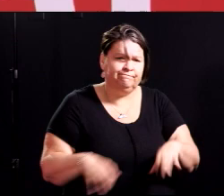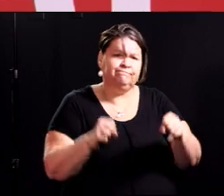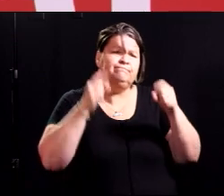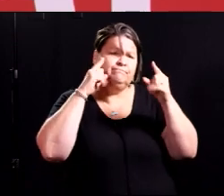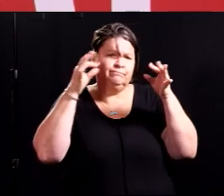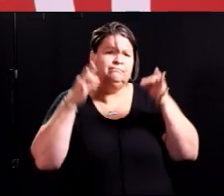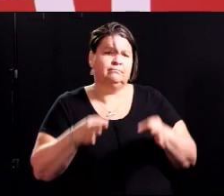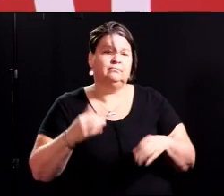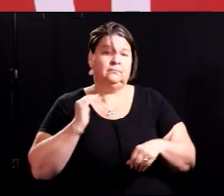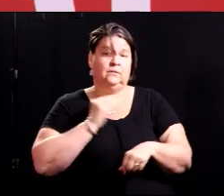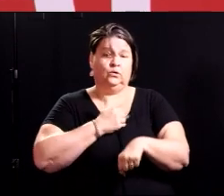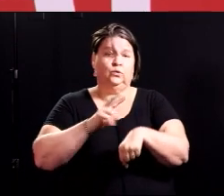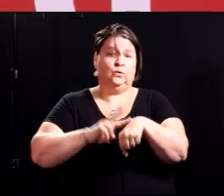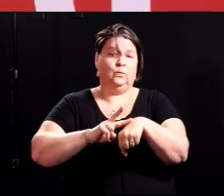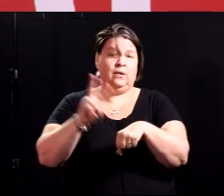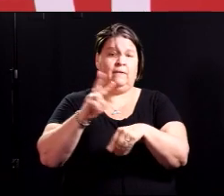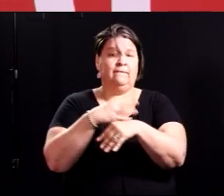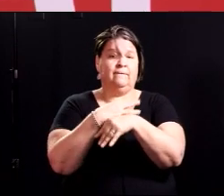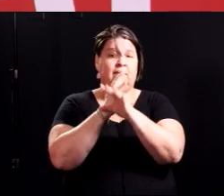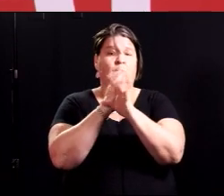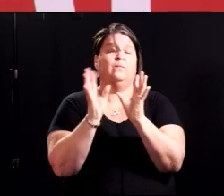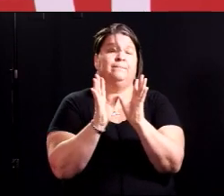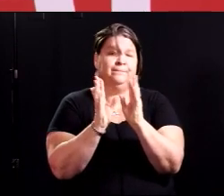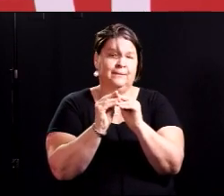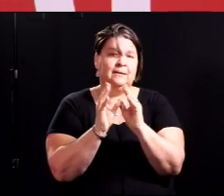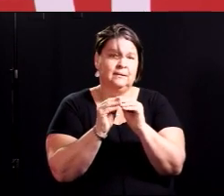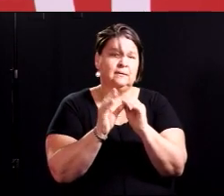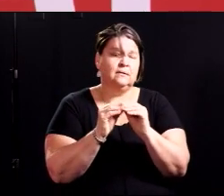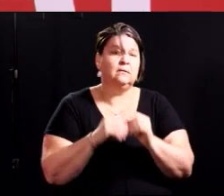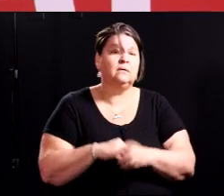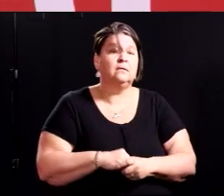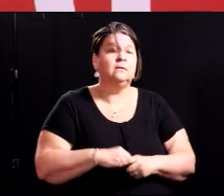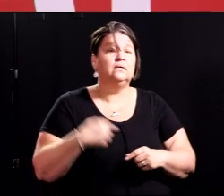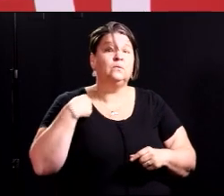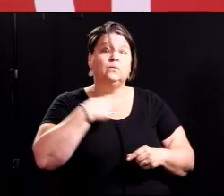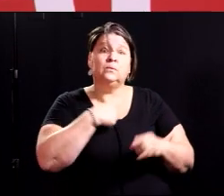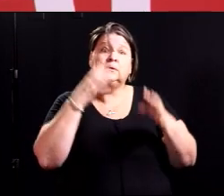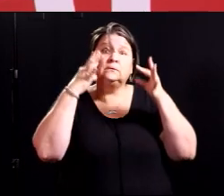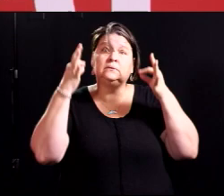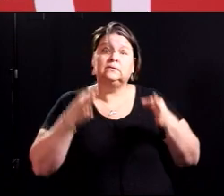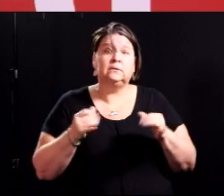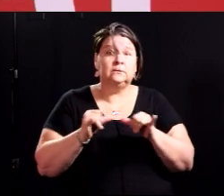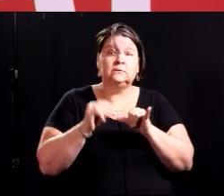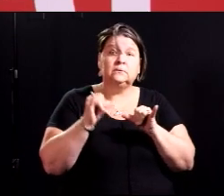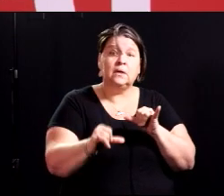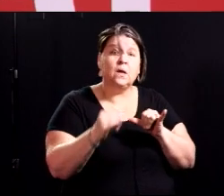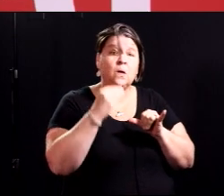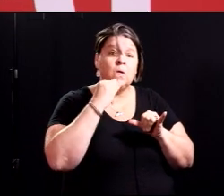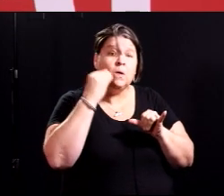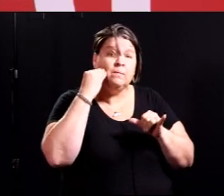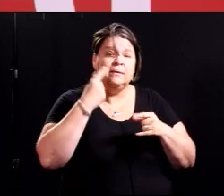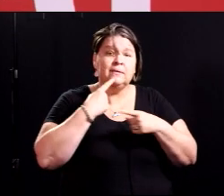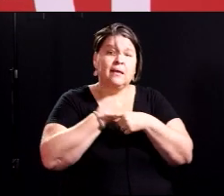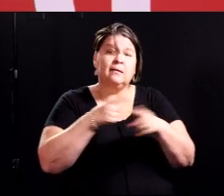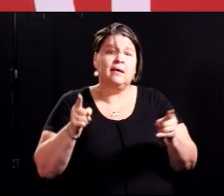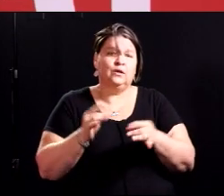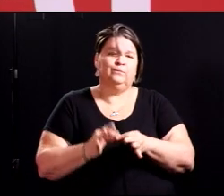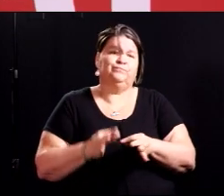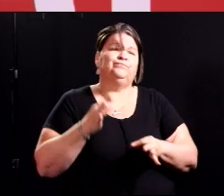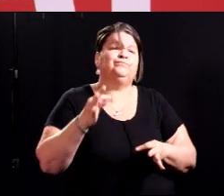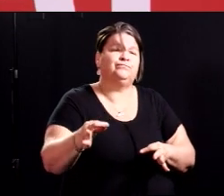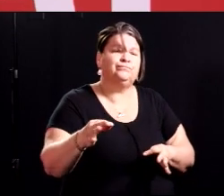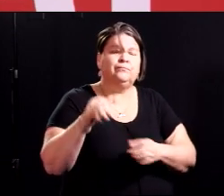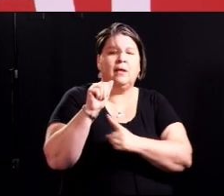meeting. We voted to extend the stay-at-home order to April 30th. The new declaration